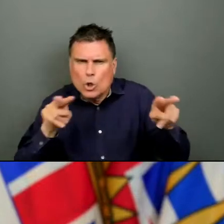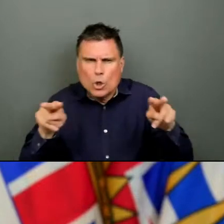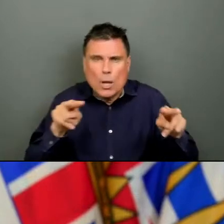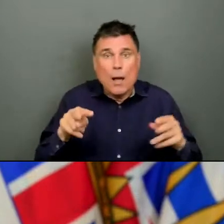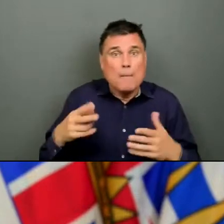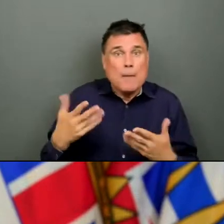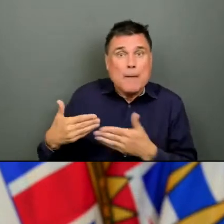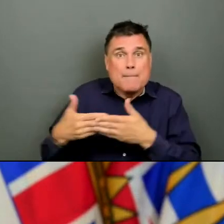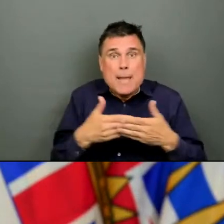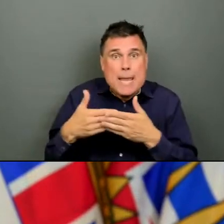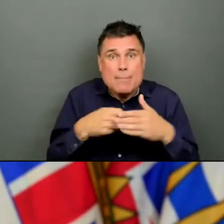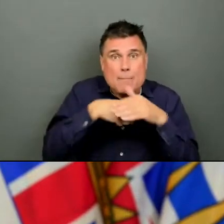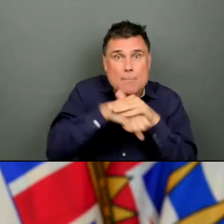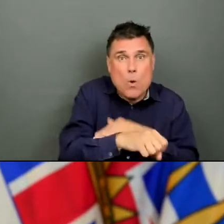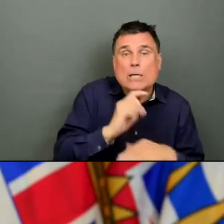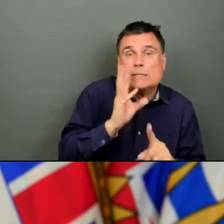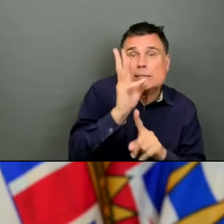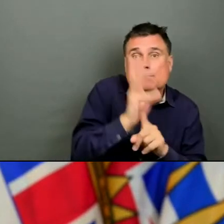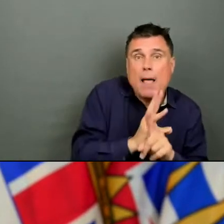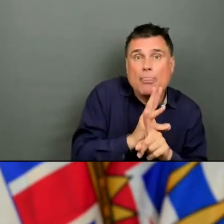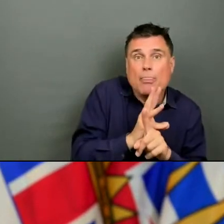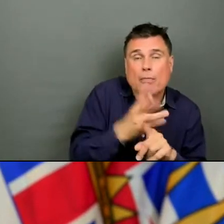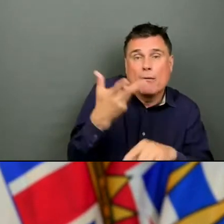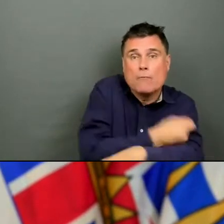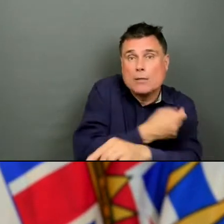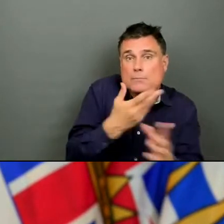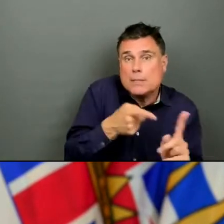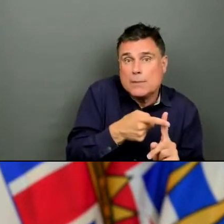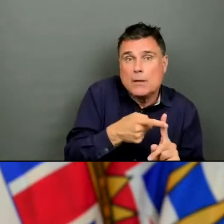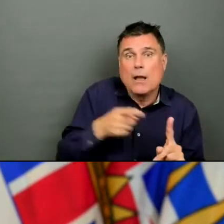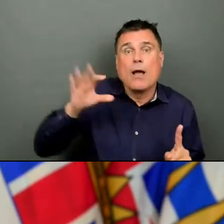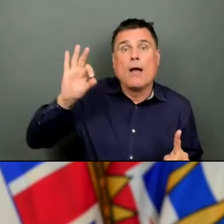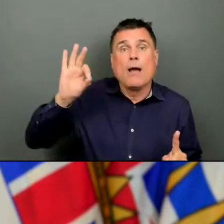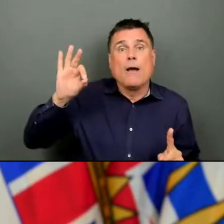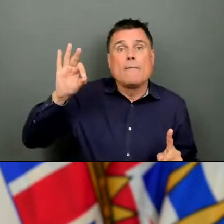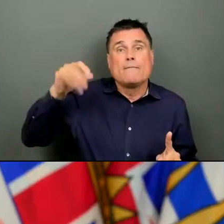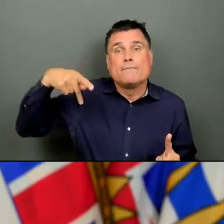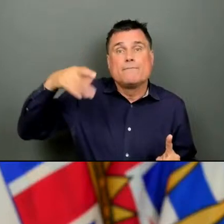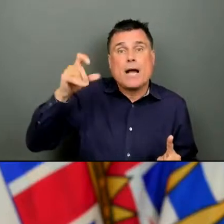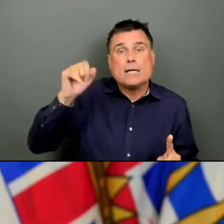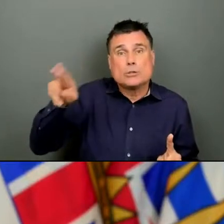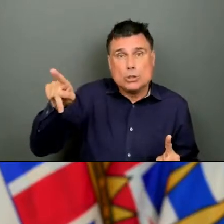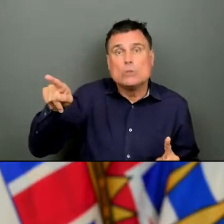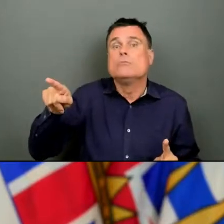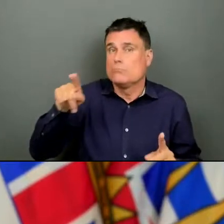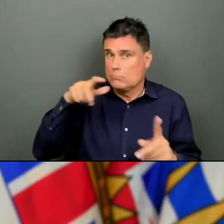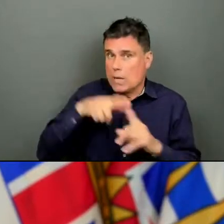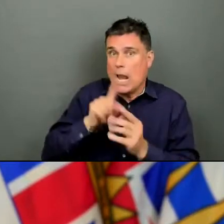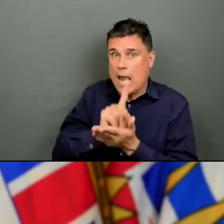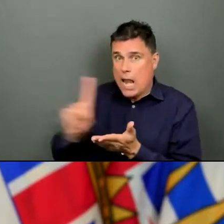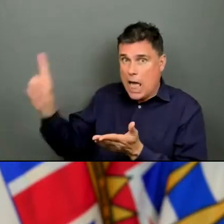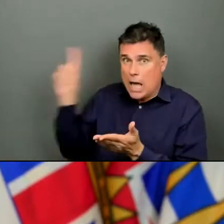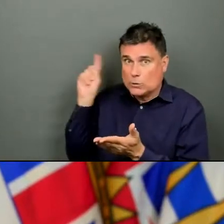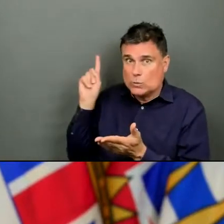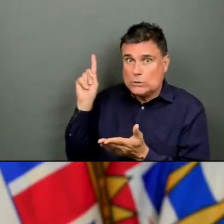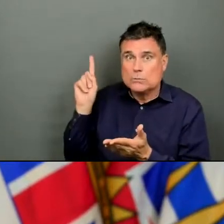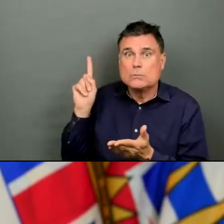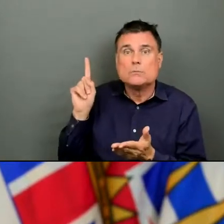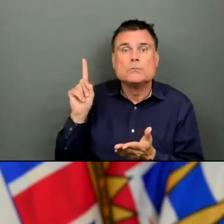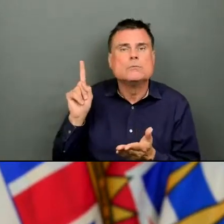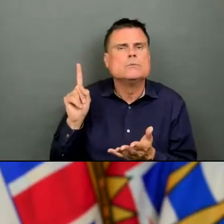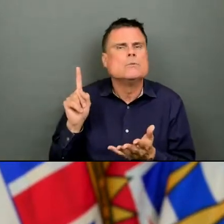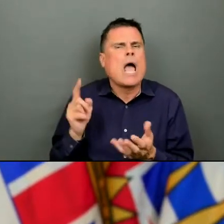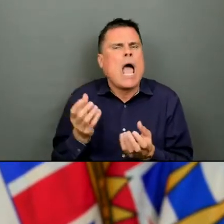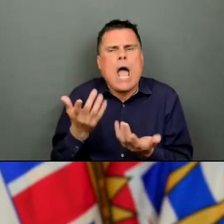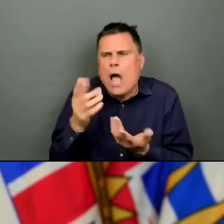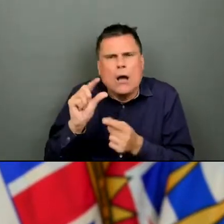studies from Pfizer was reported out last week. It was looking at the amount of antigen that's needed in different